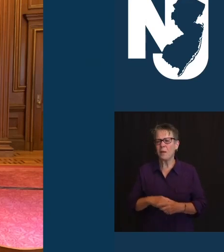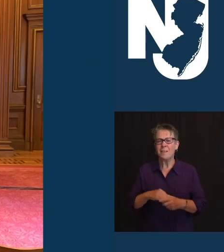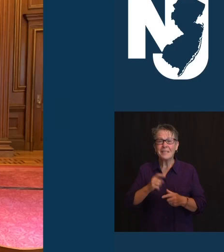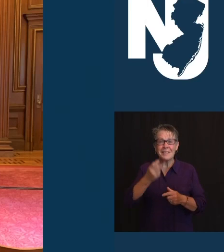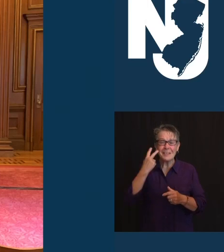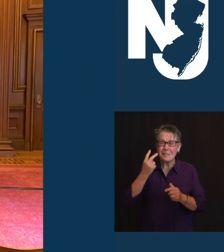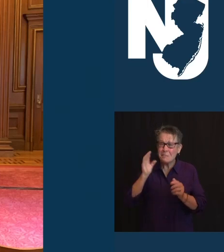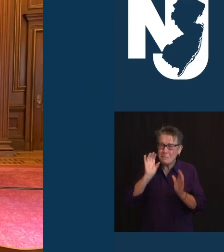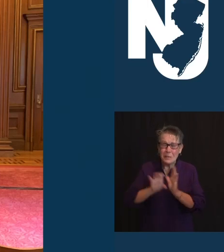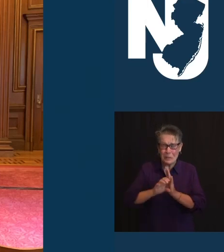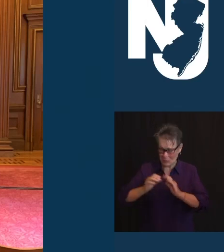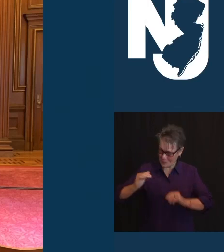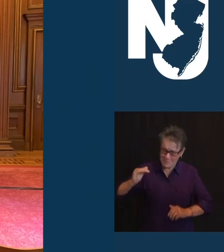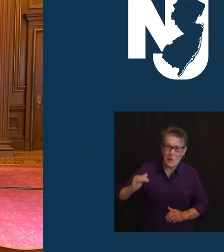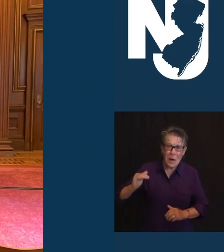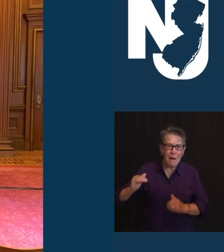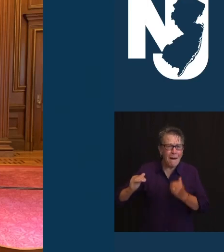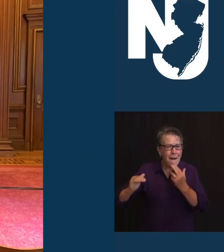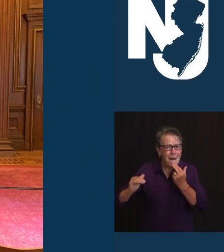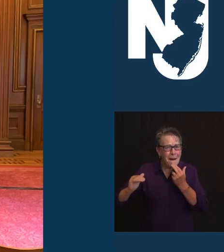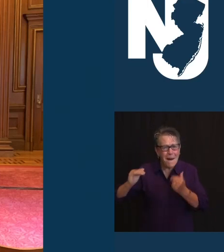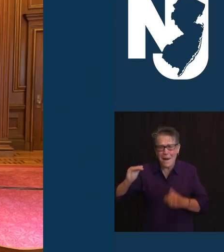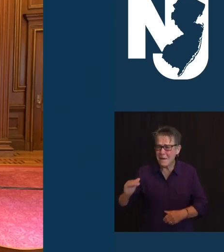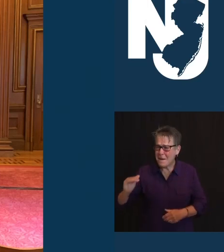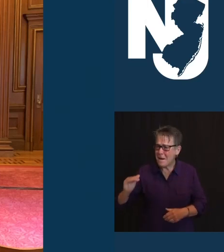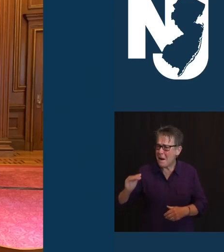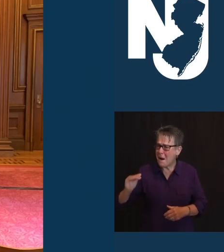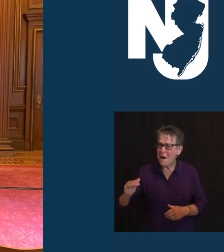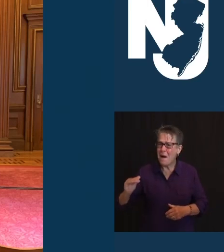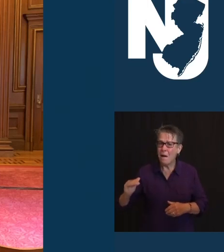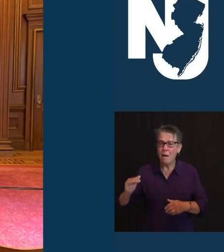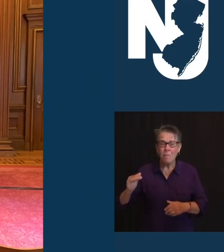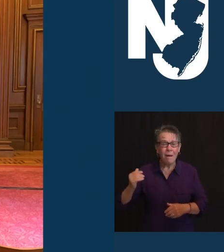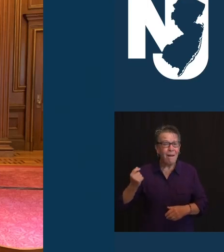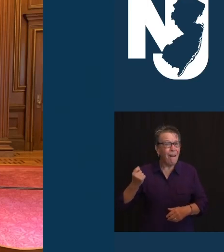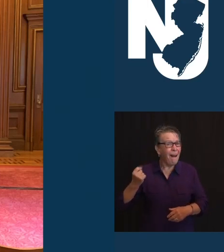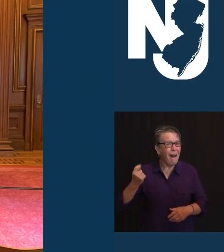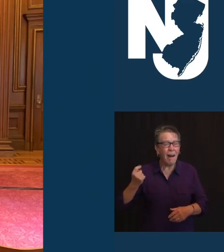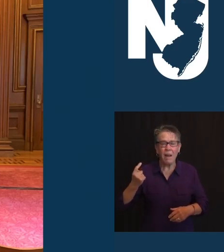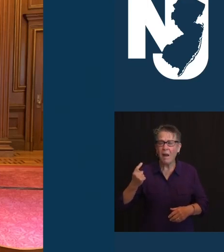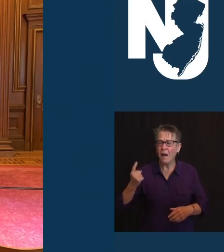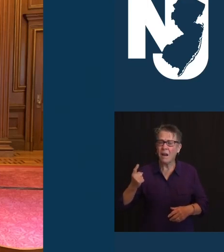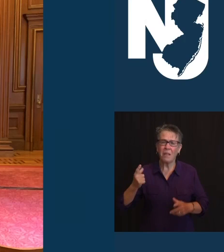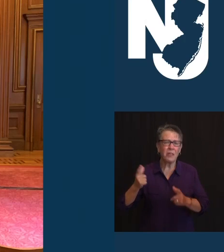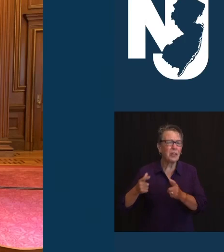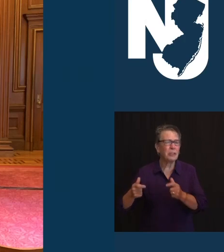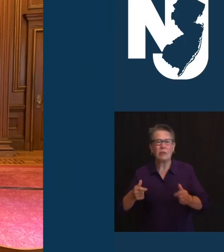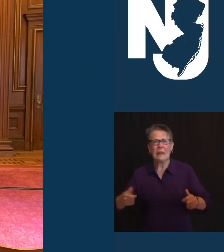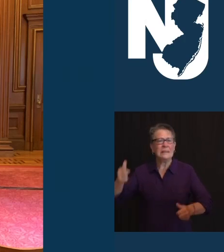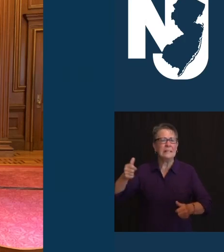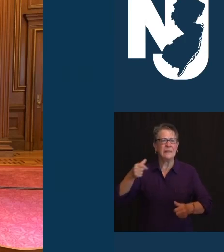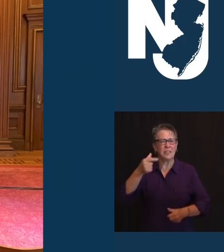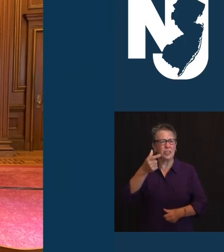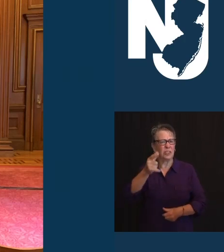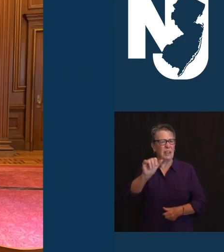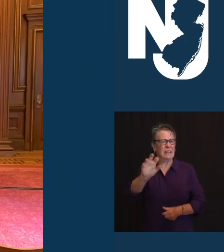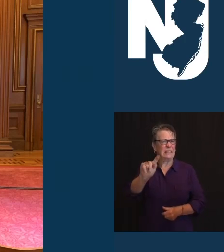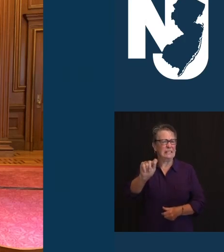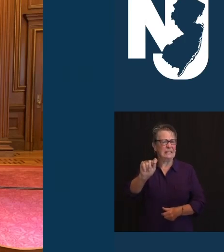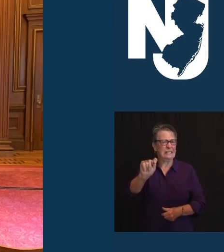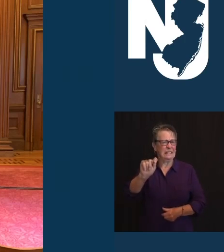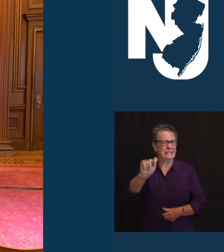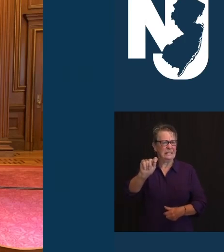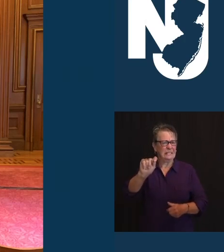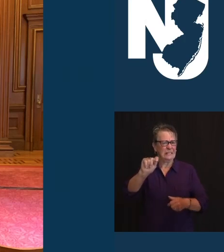history. No doubt her reasoned and sharp opinions will be quoted and re-quoted for generations to come. And may